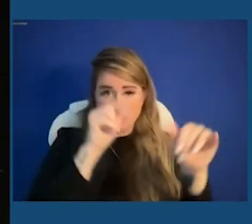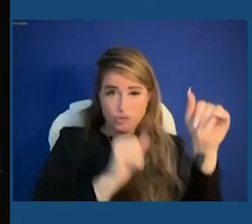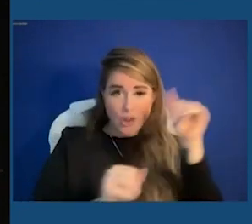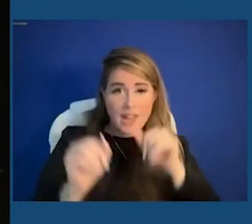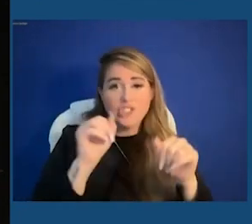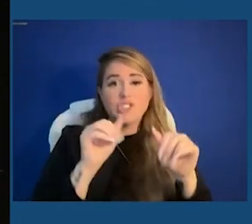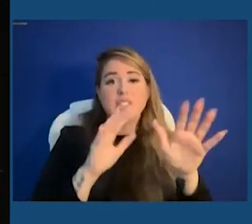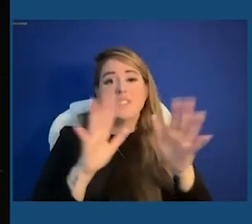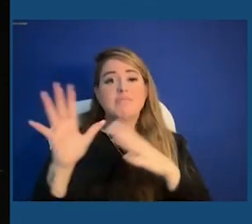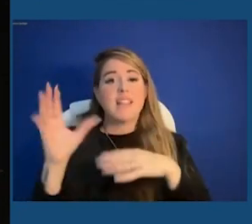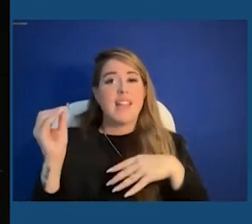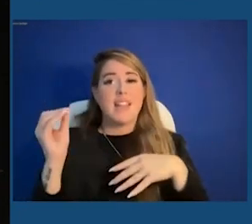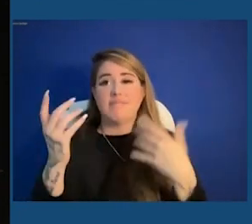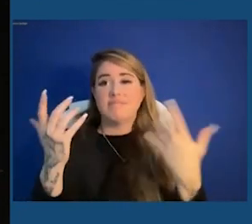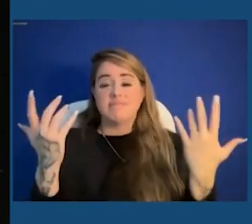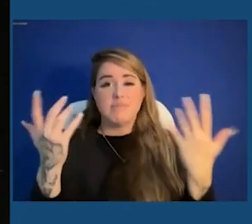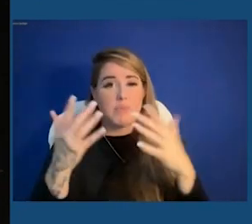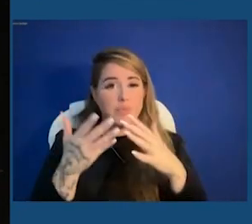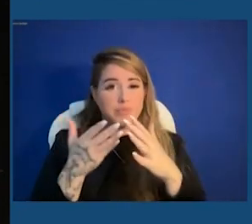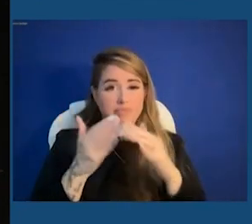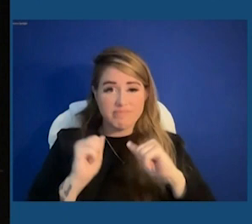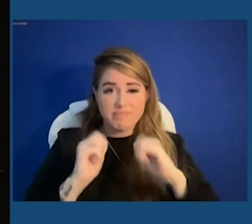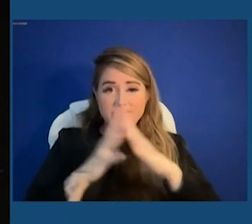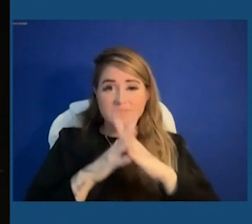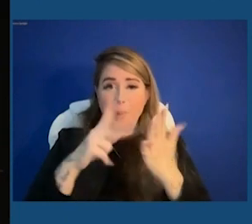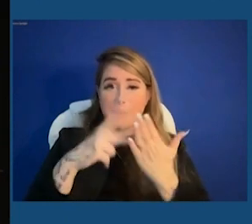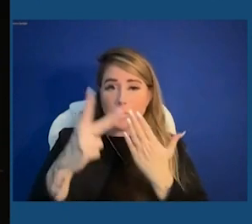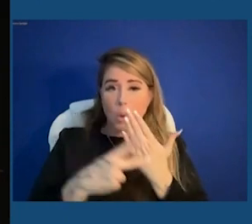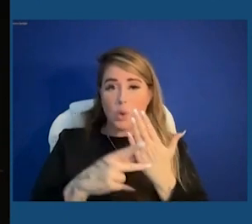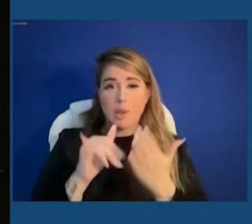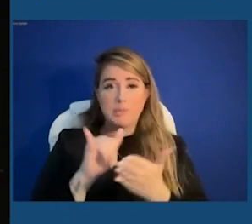strategizing and implementing programs that are